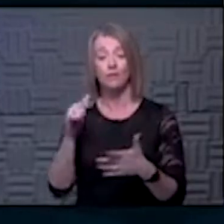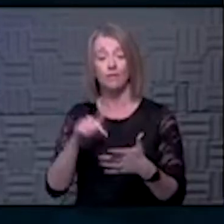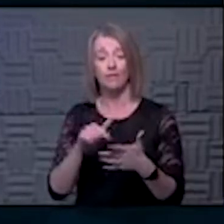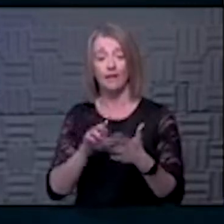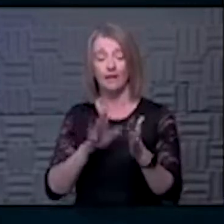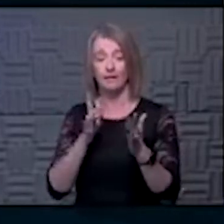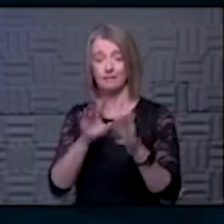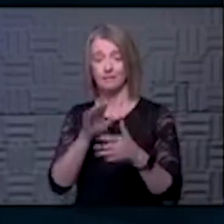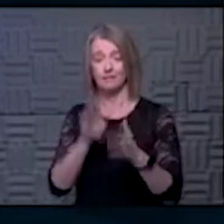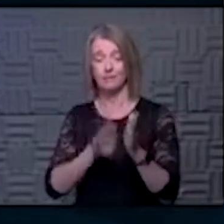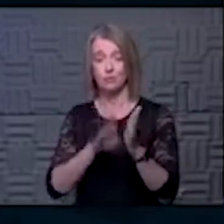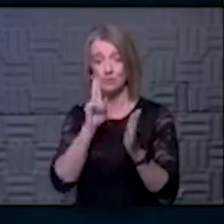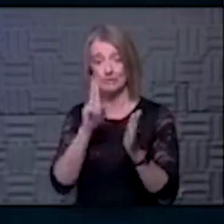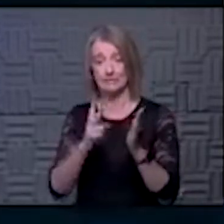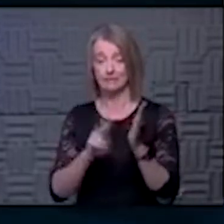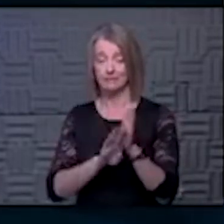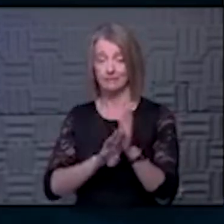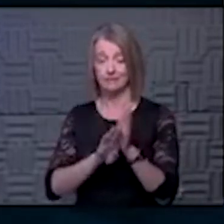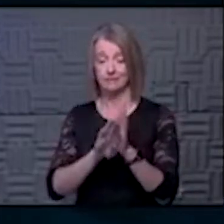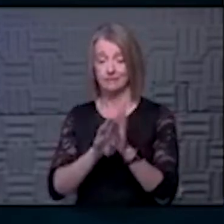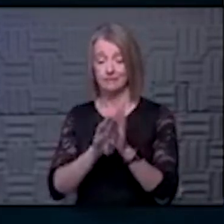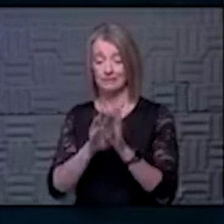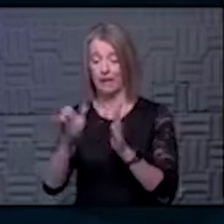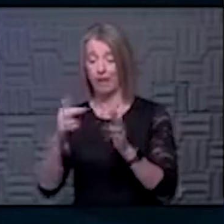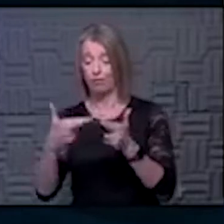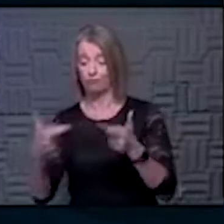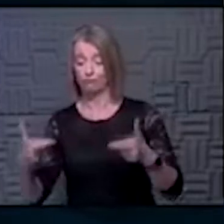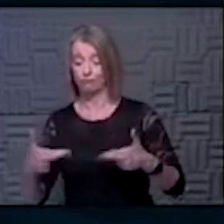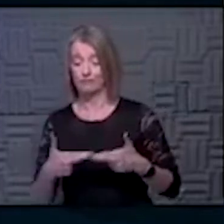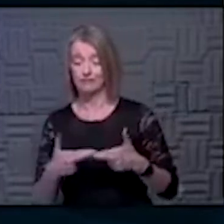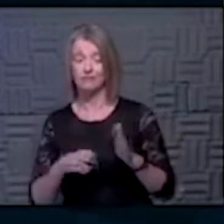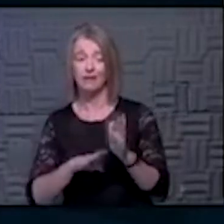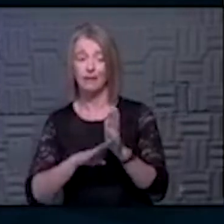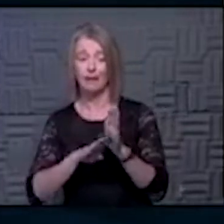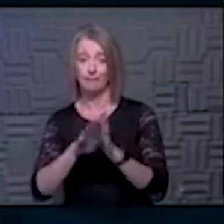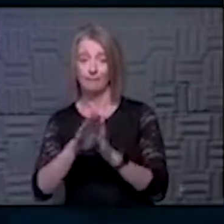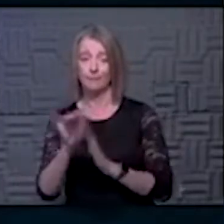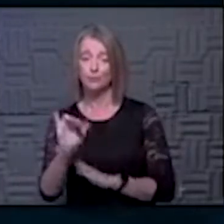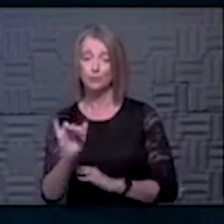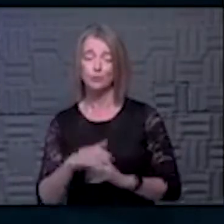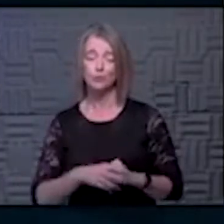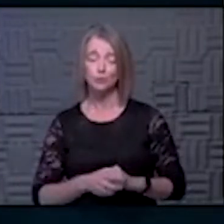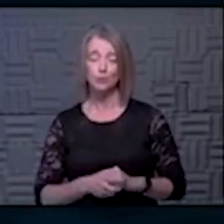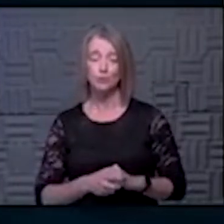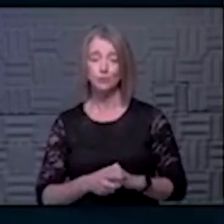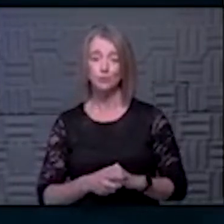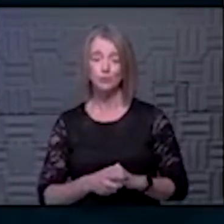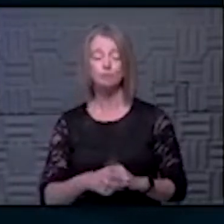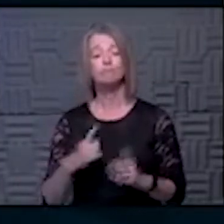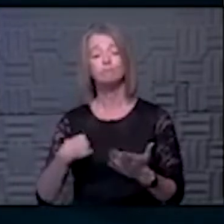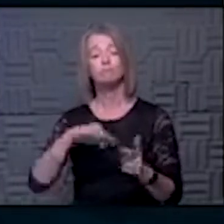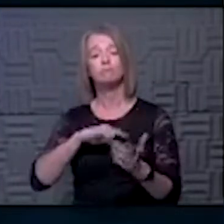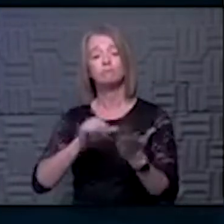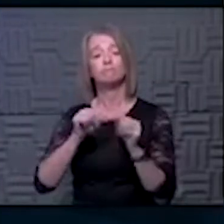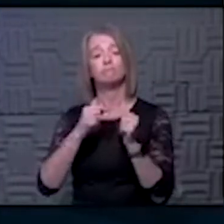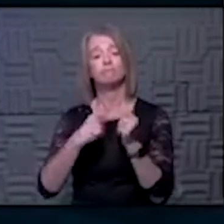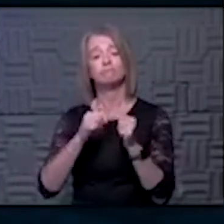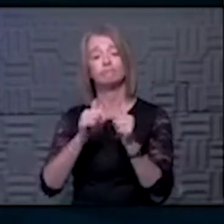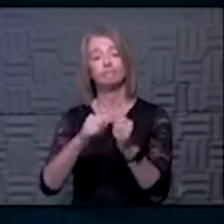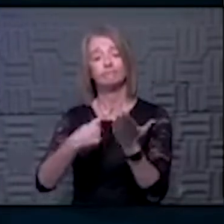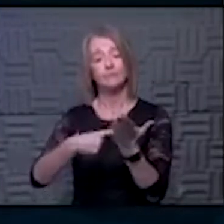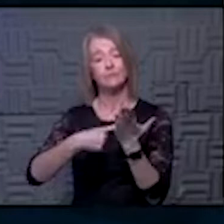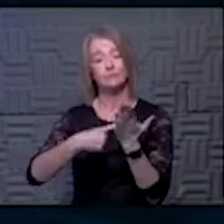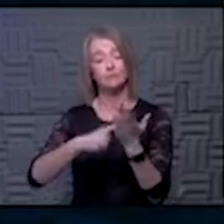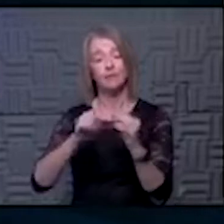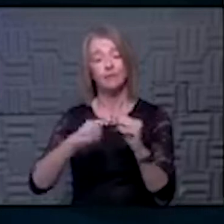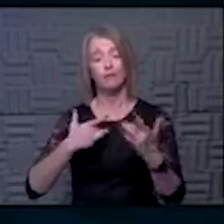line continues, you see all of the other regions on a sharp uptick now. We continue to talk about the